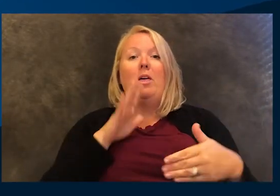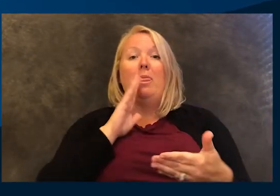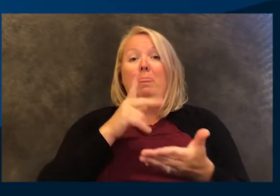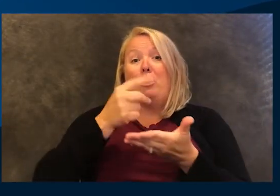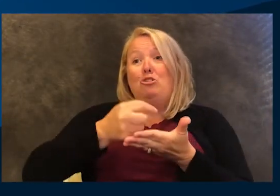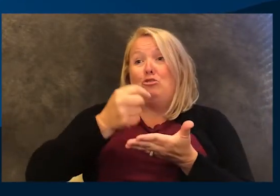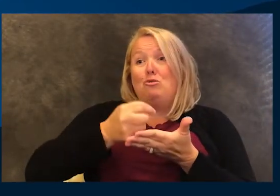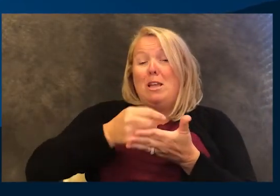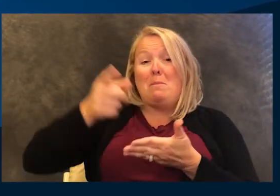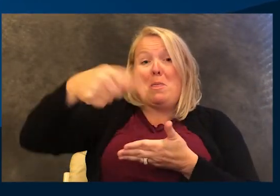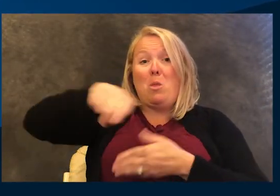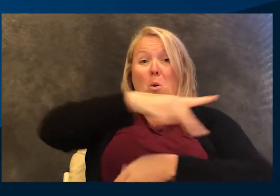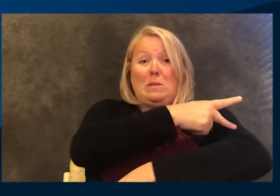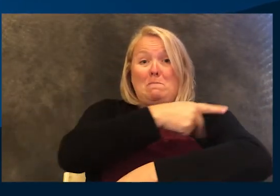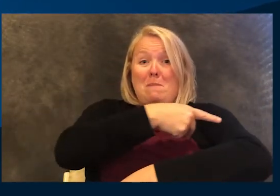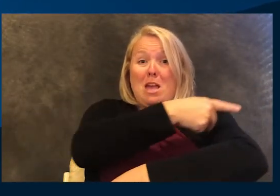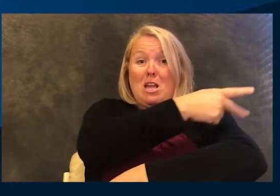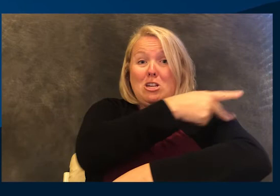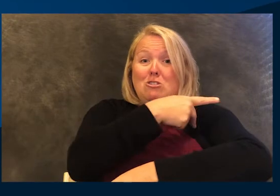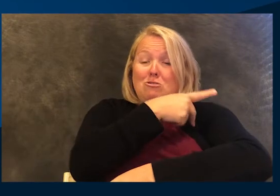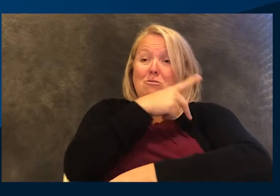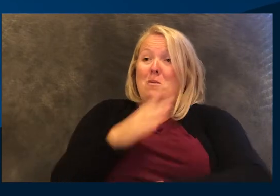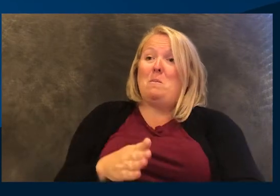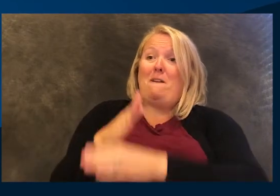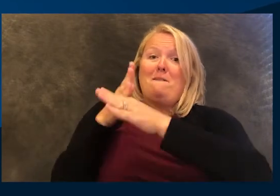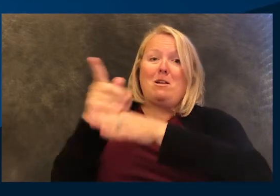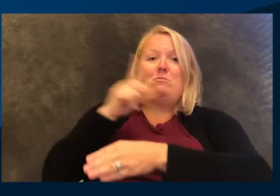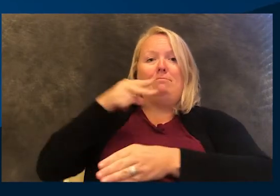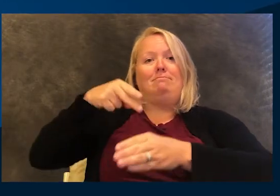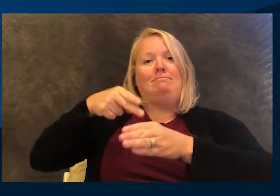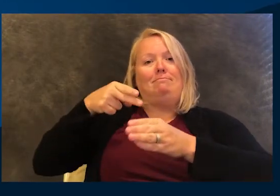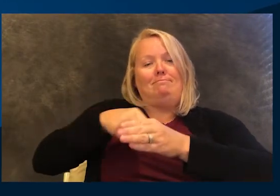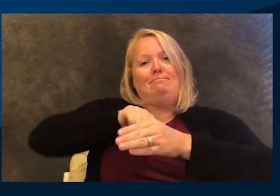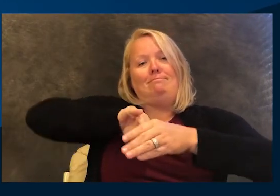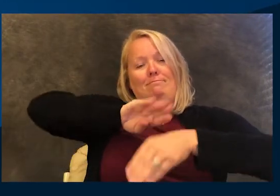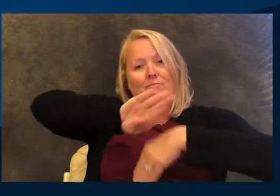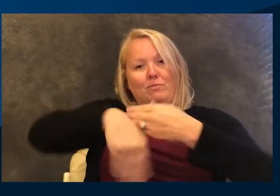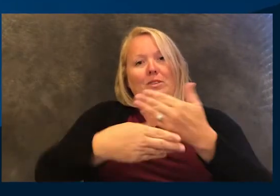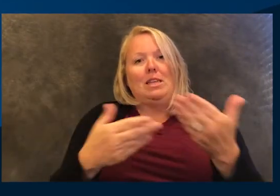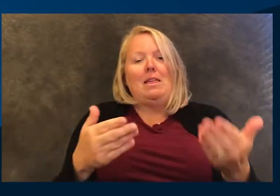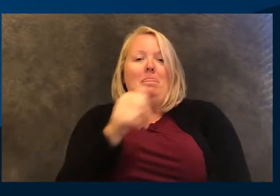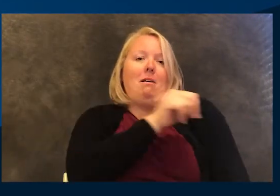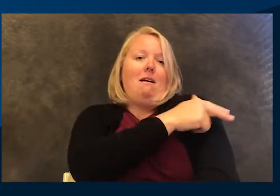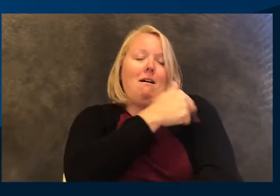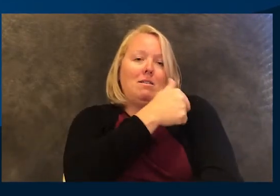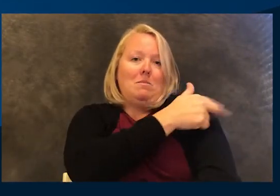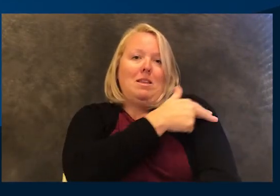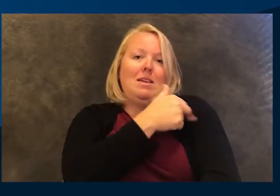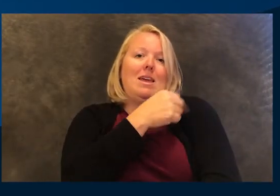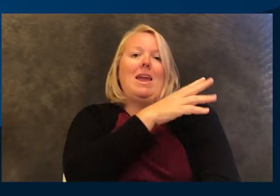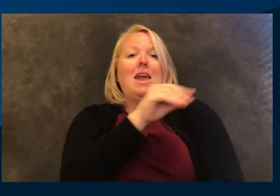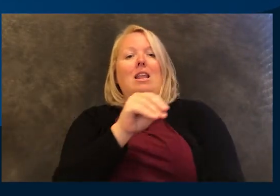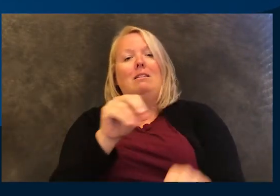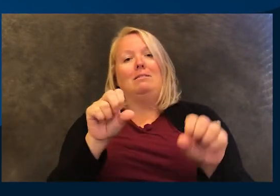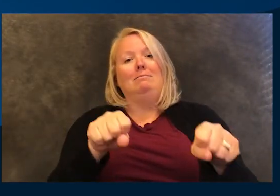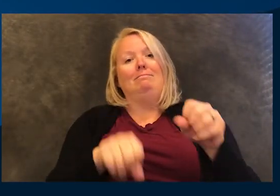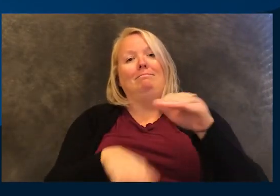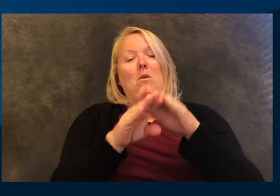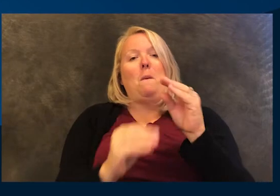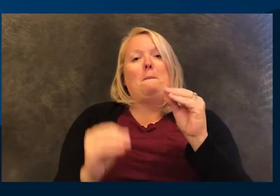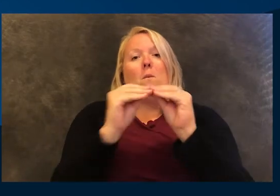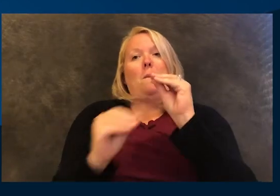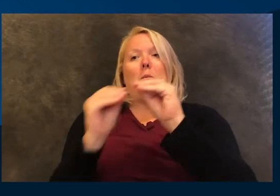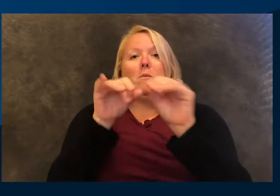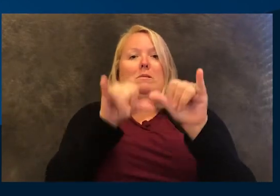those patients are getting are keeping them from getting admitted into the hospital and creating additional capacity challenges.